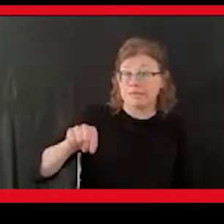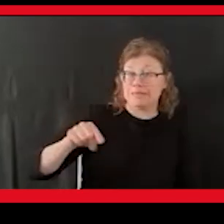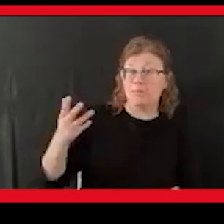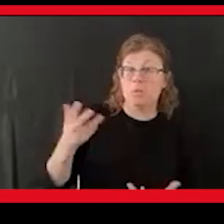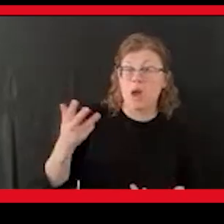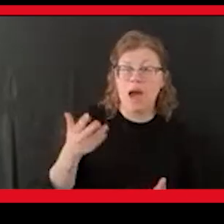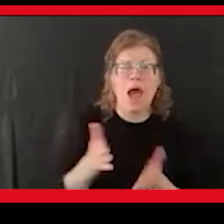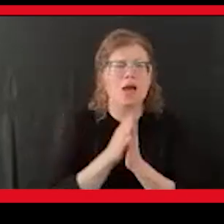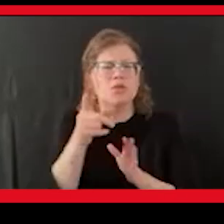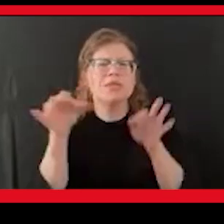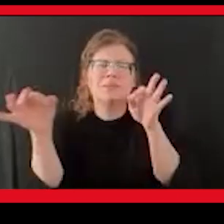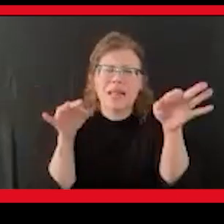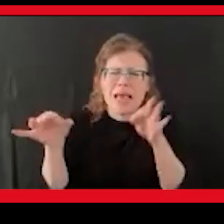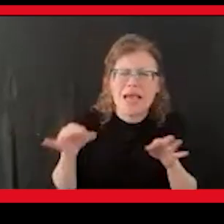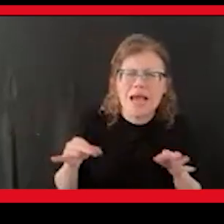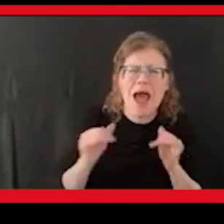request is granted or not.